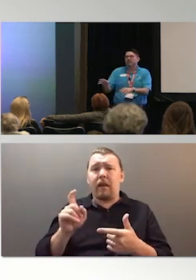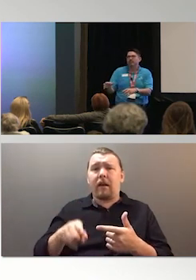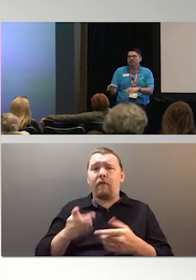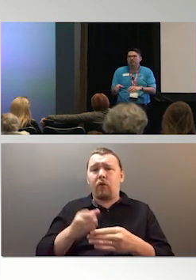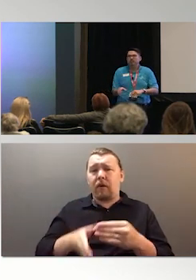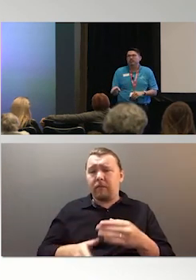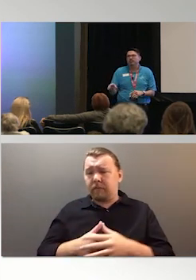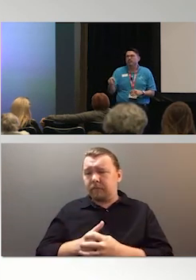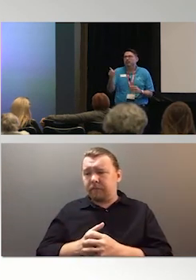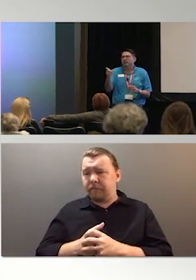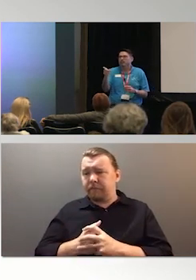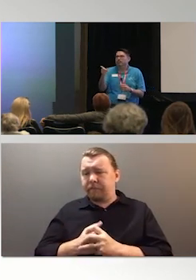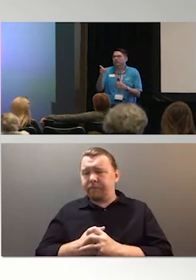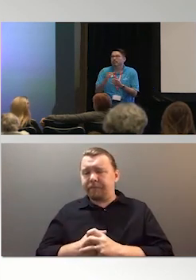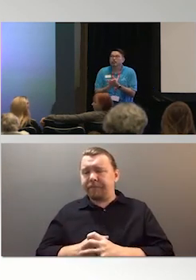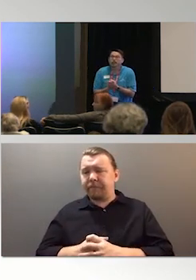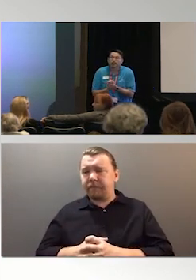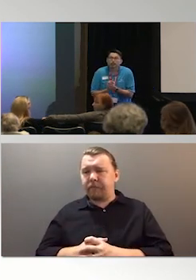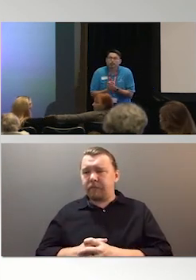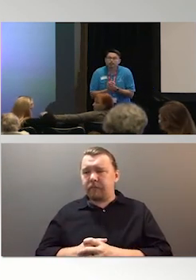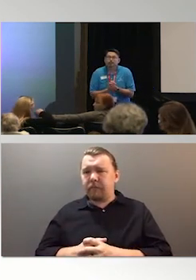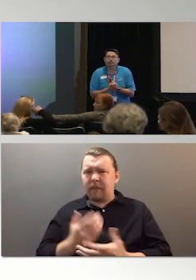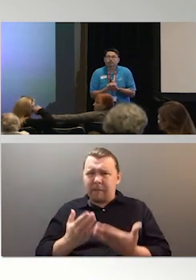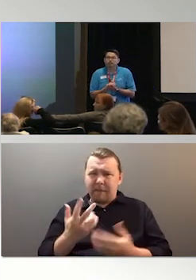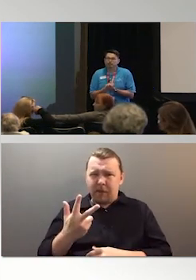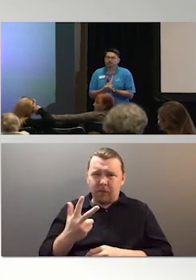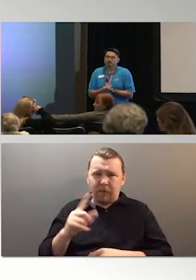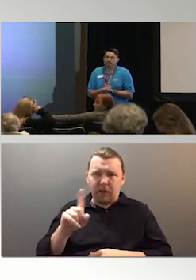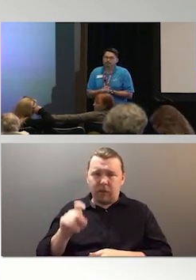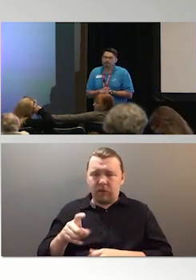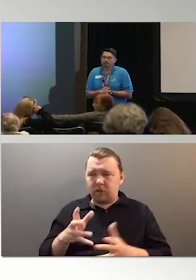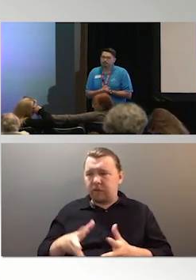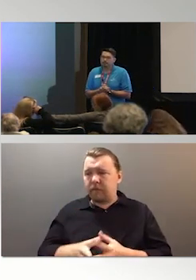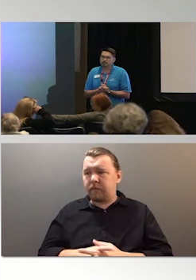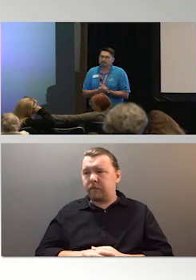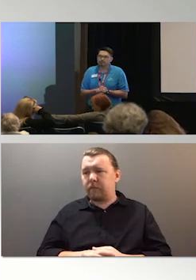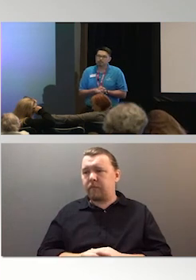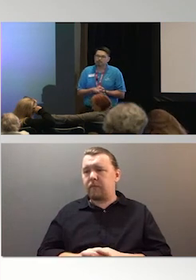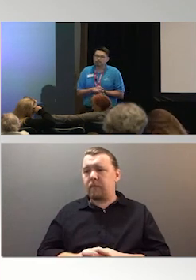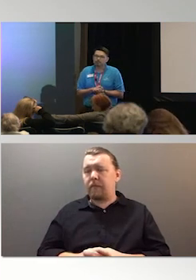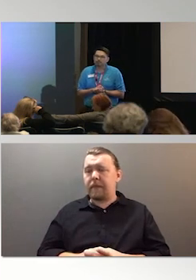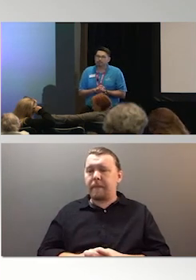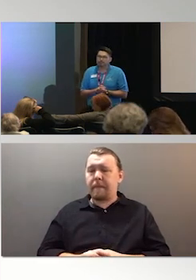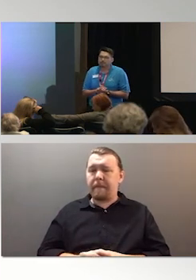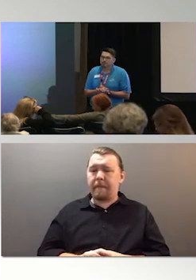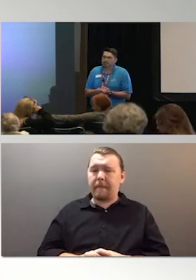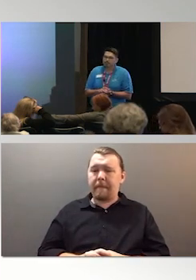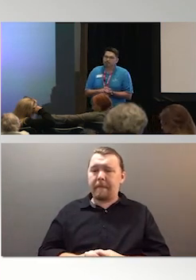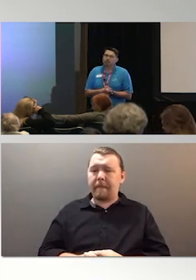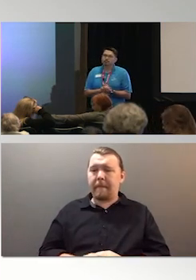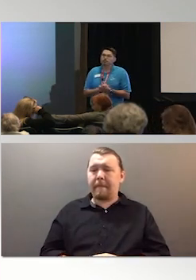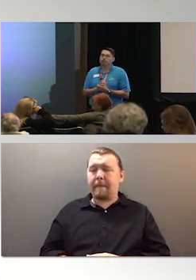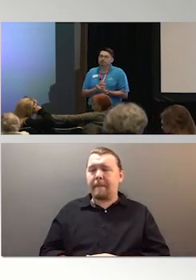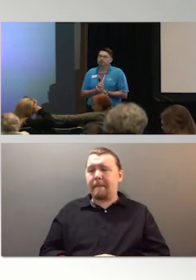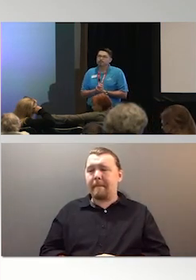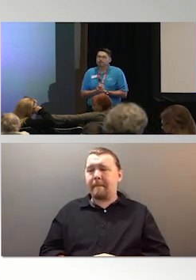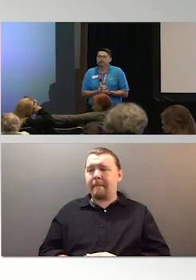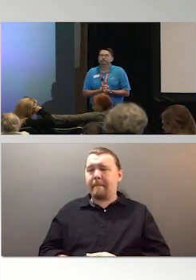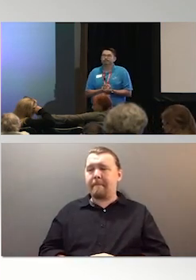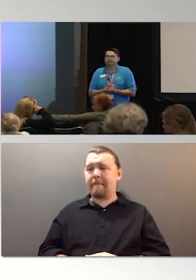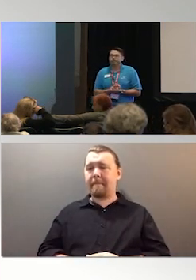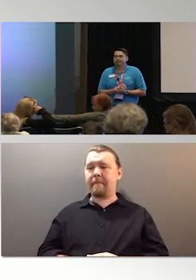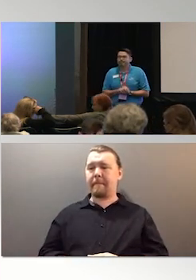fit you in. We'll fit you in. In the case of a child, Mm-hmm. pretty much if I put any money on this